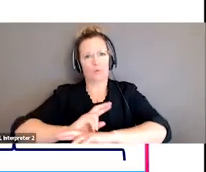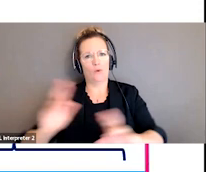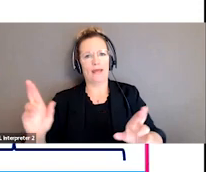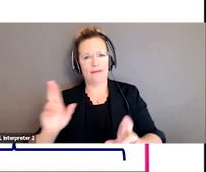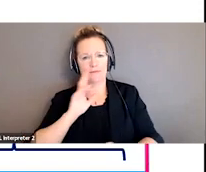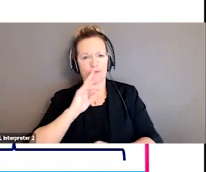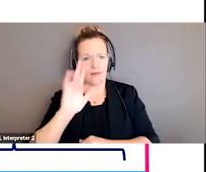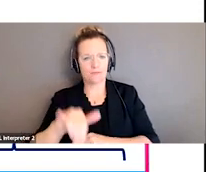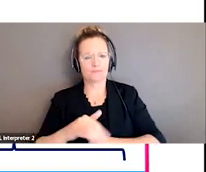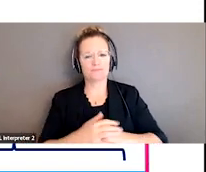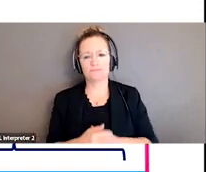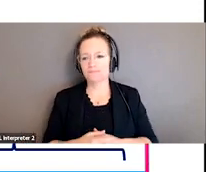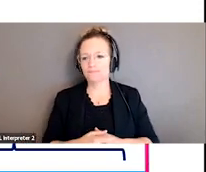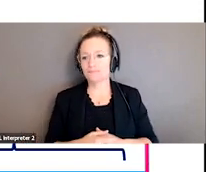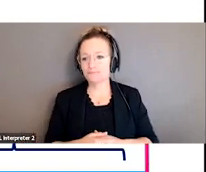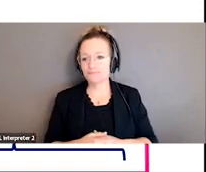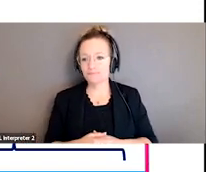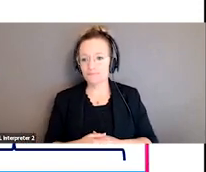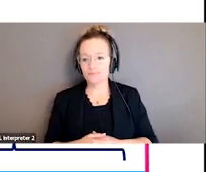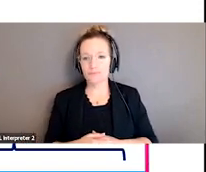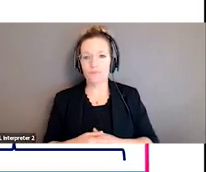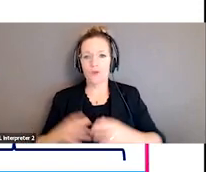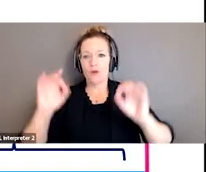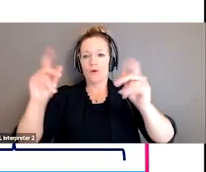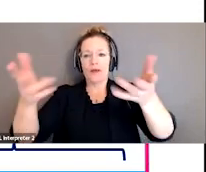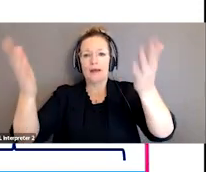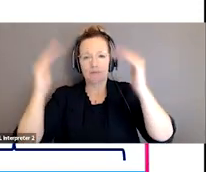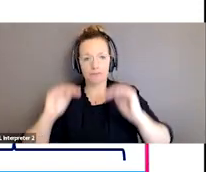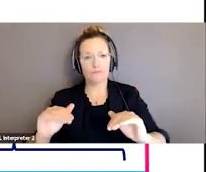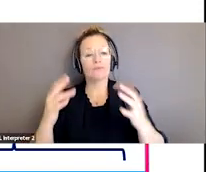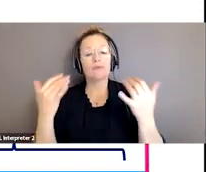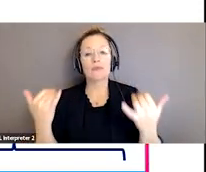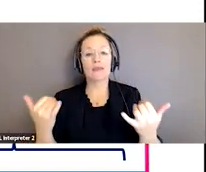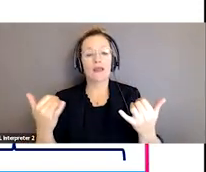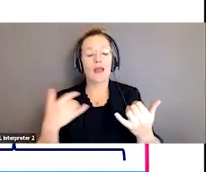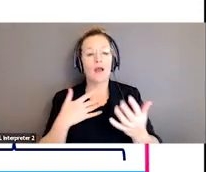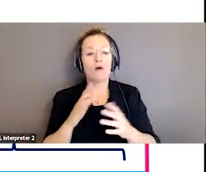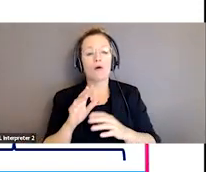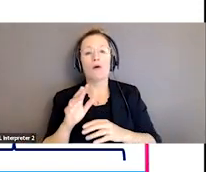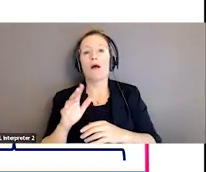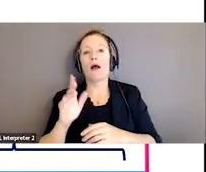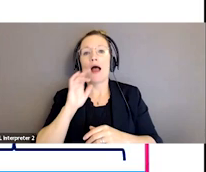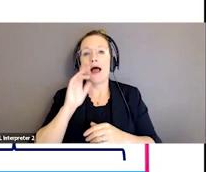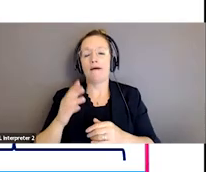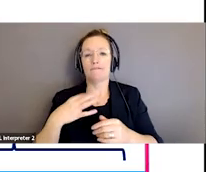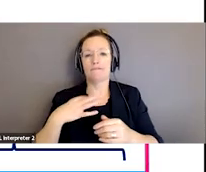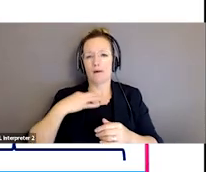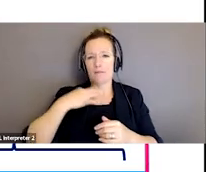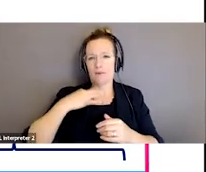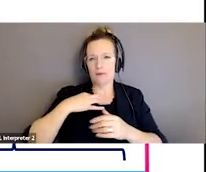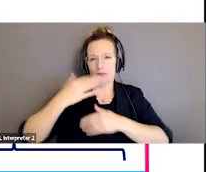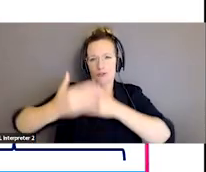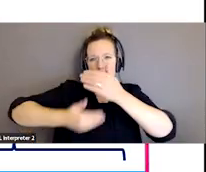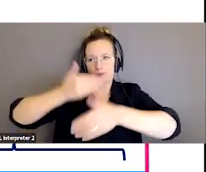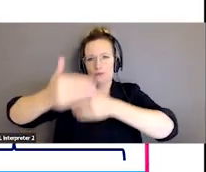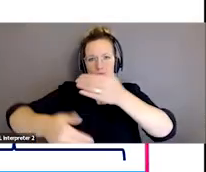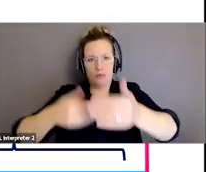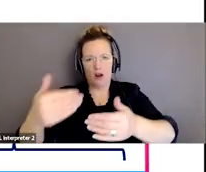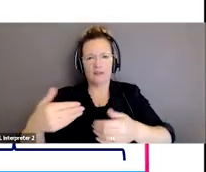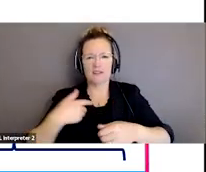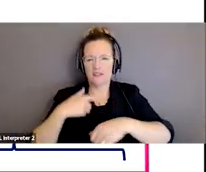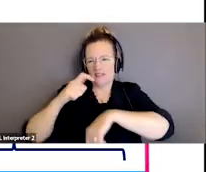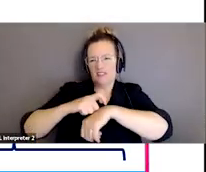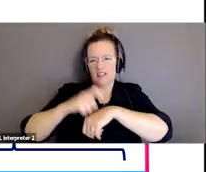I'm going to show you here an example of a filing strategy and timeline. This